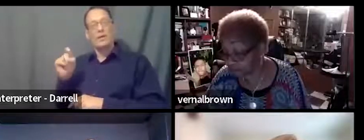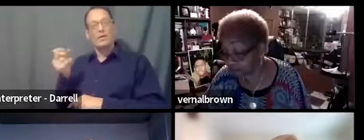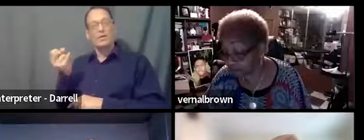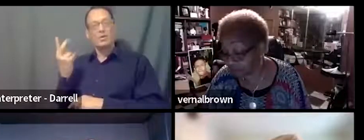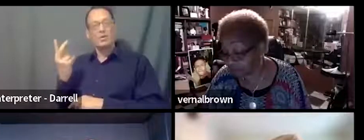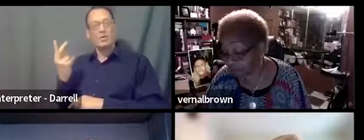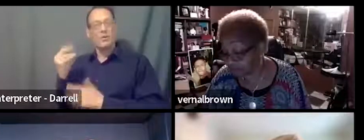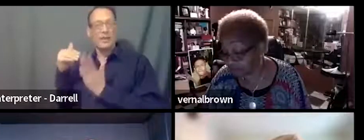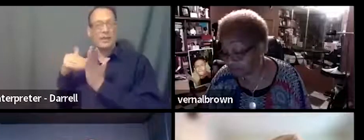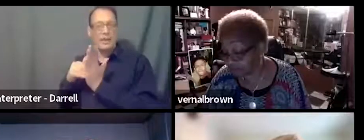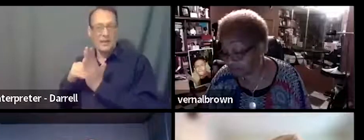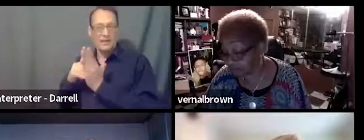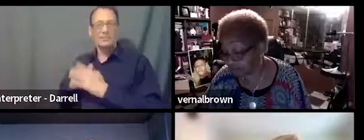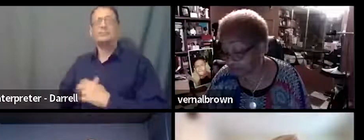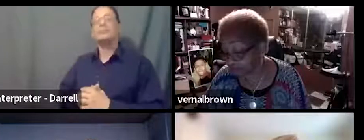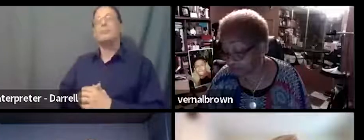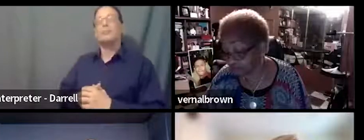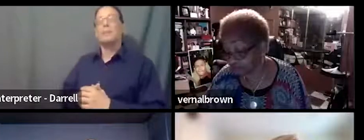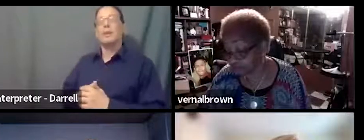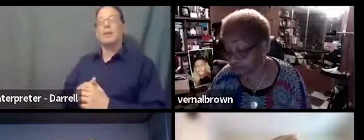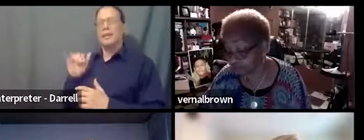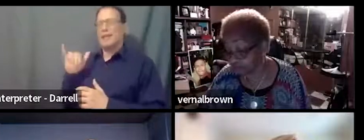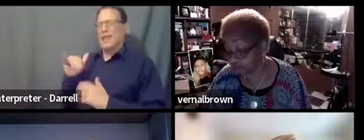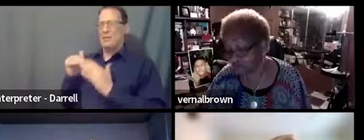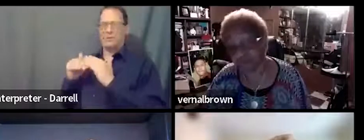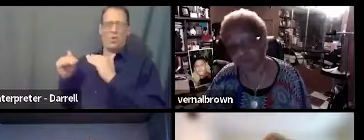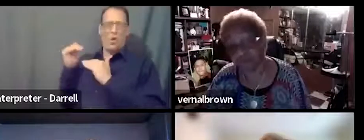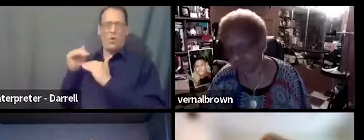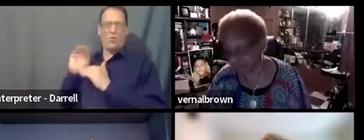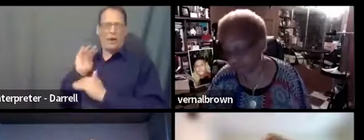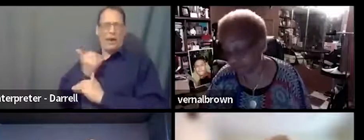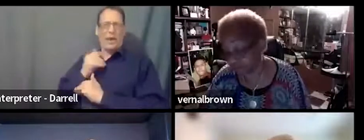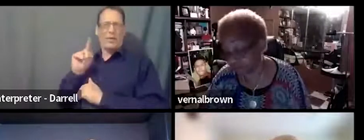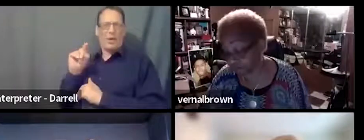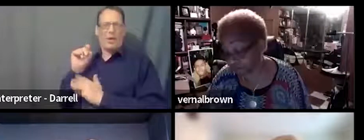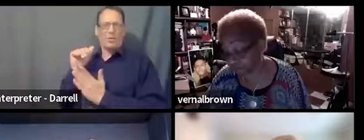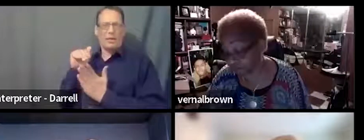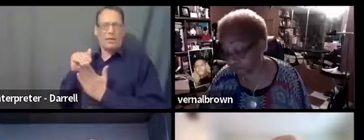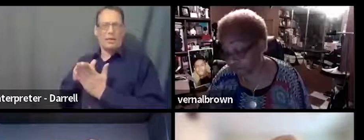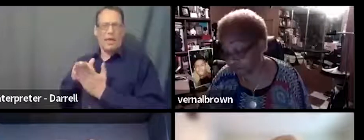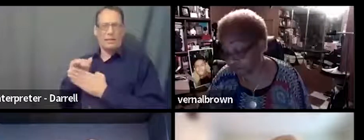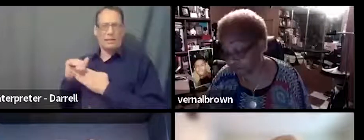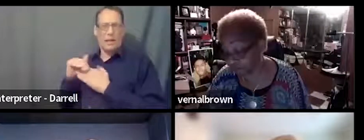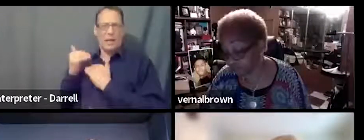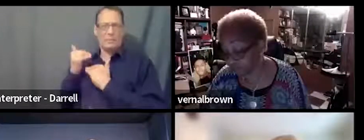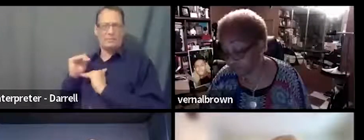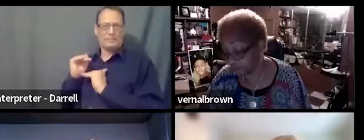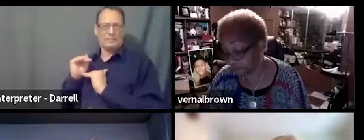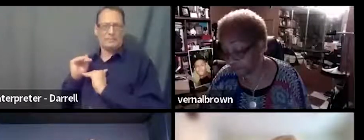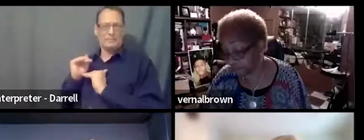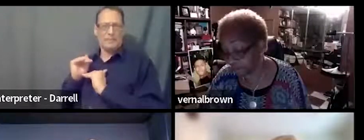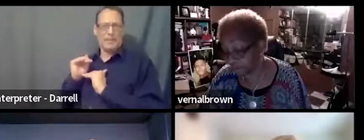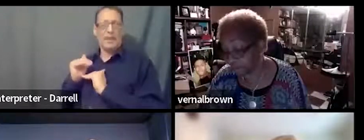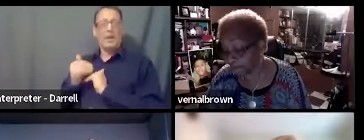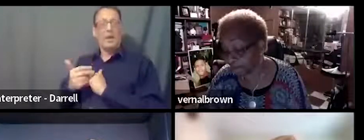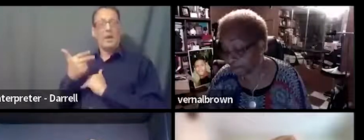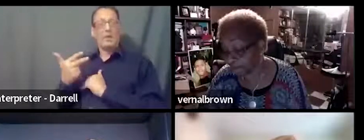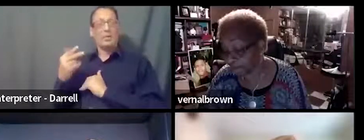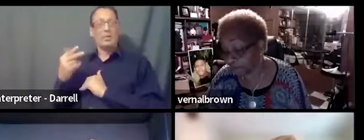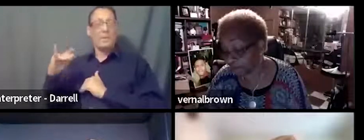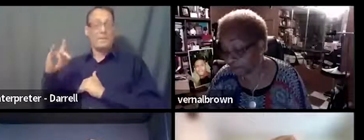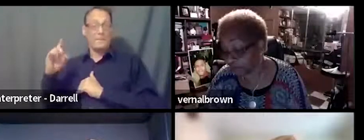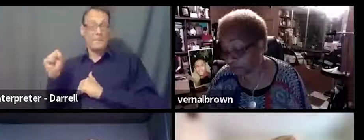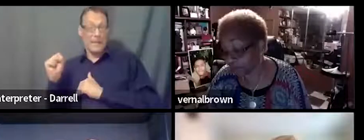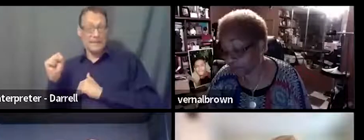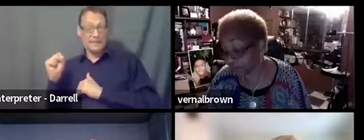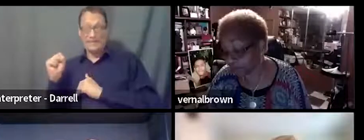$112,420. This procurement exceeded the $100,000 limitation for non-competitive procurements. Although three bids were secured, the bids